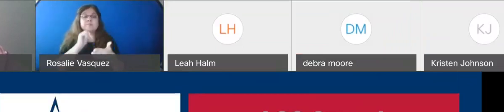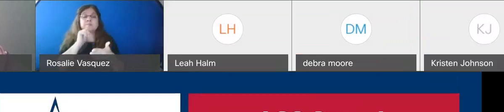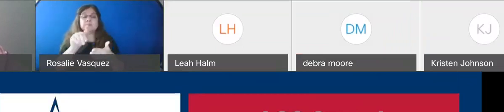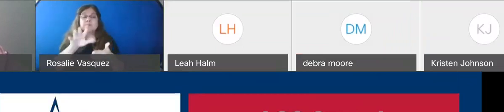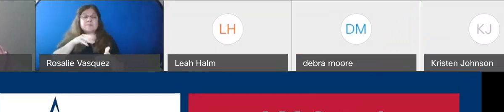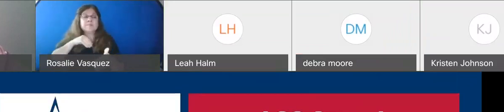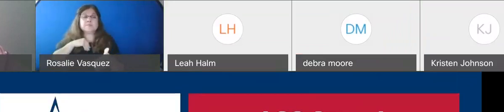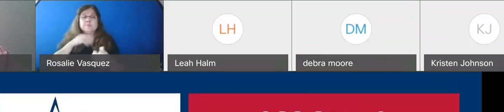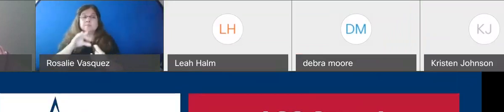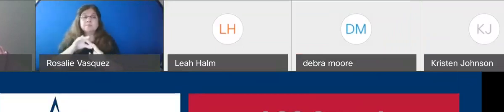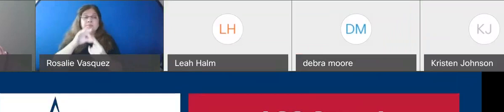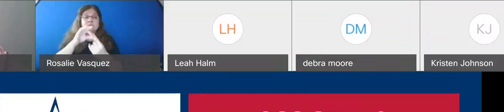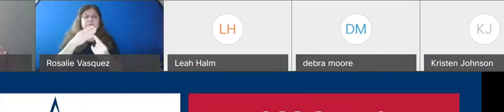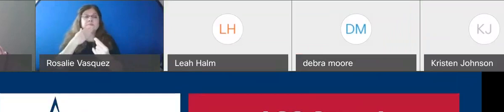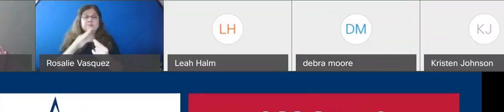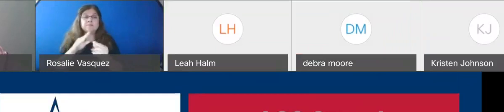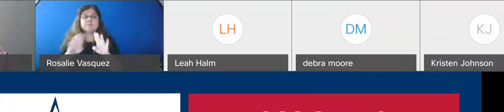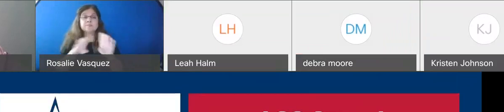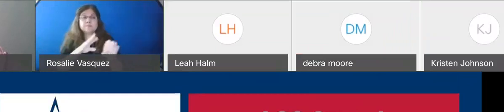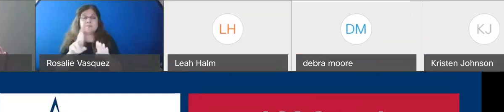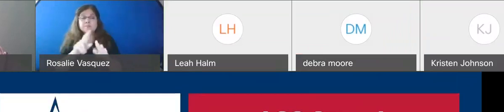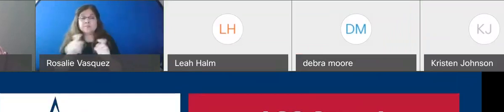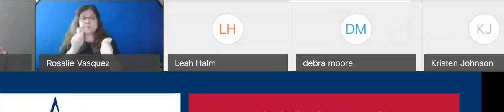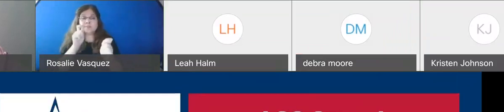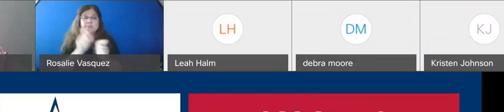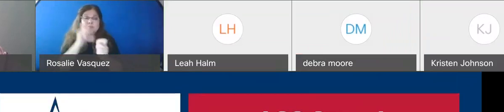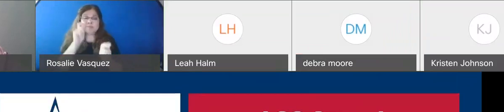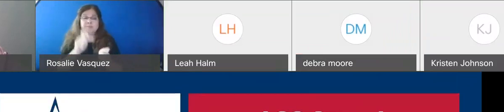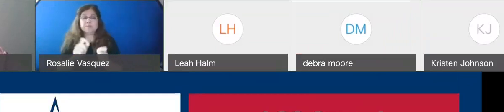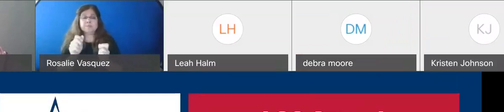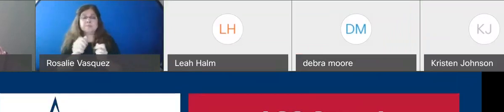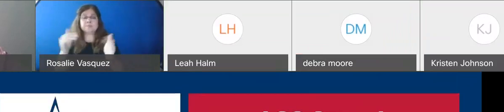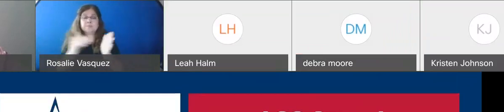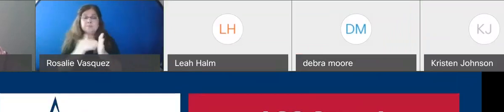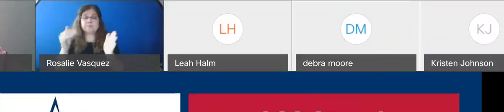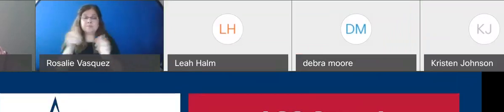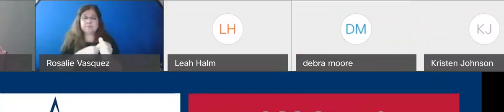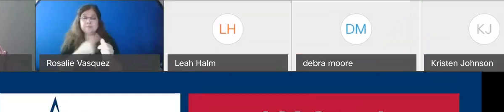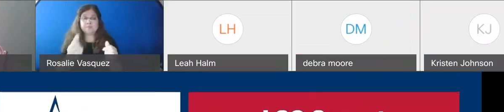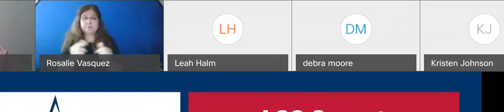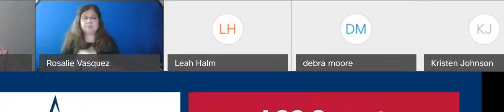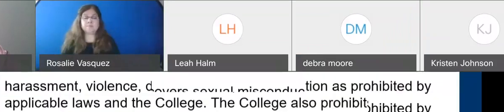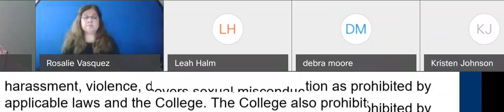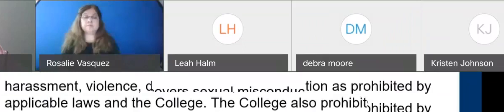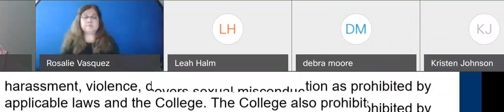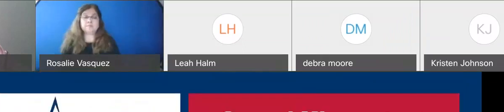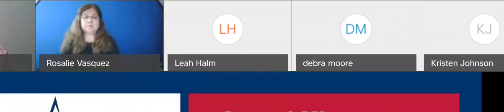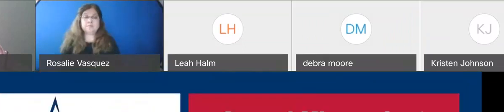tolerate sexual misconduct or retaliation against anyone who complains about sexual misconduct.